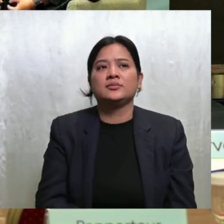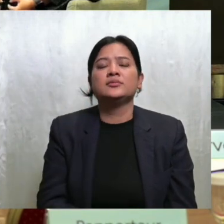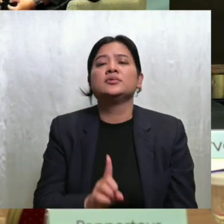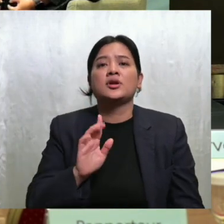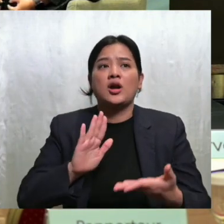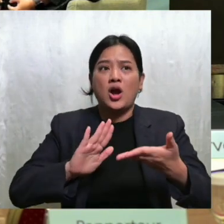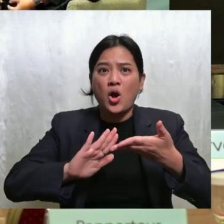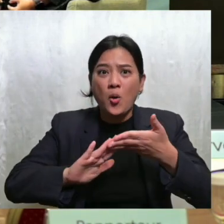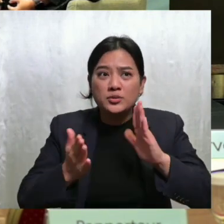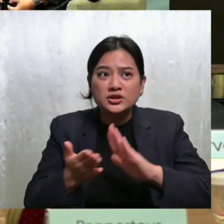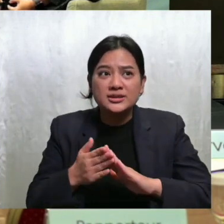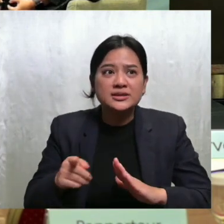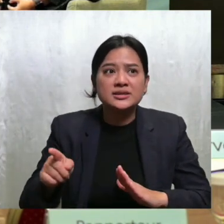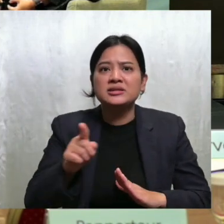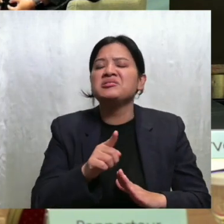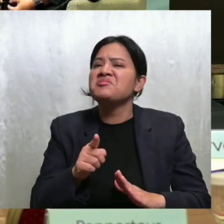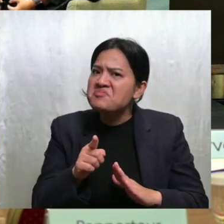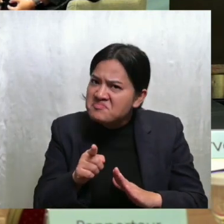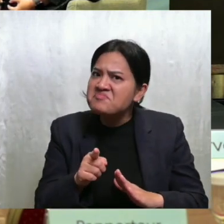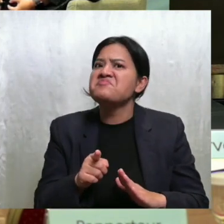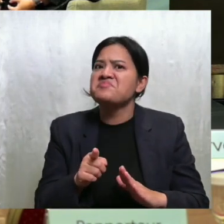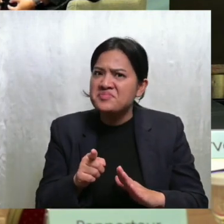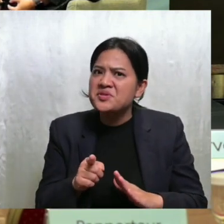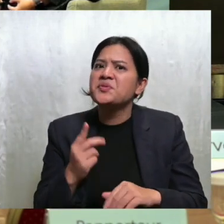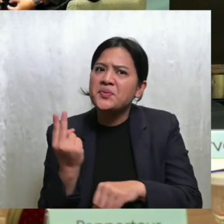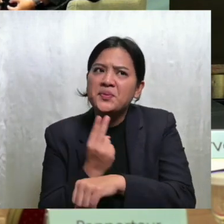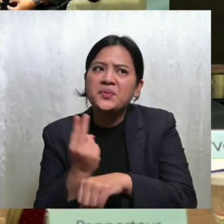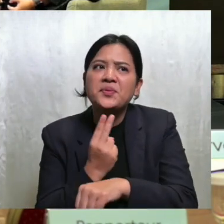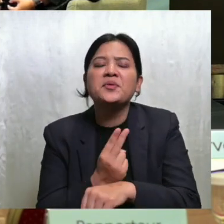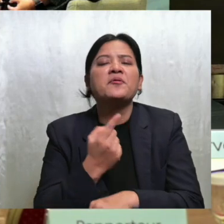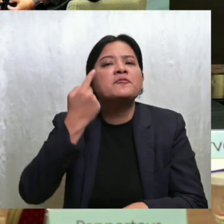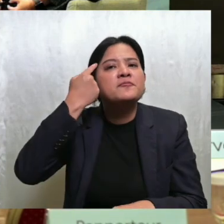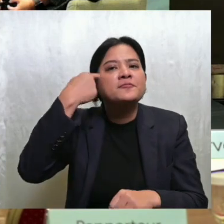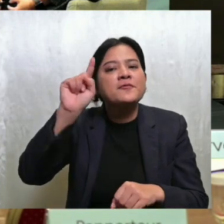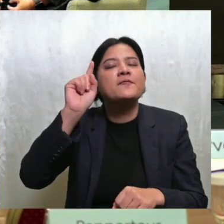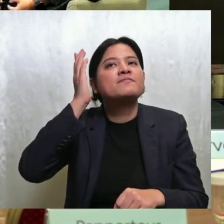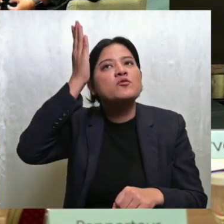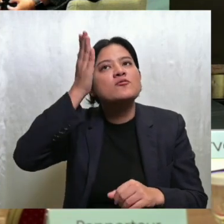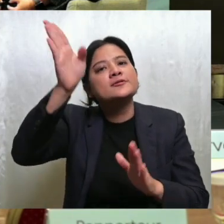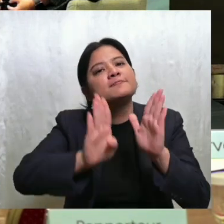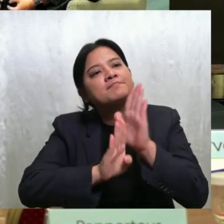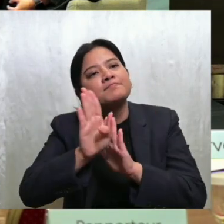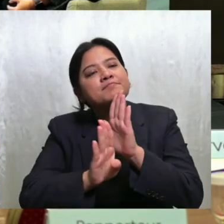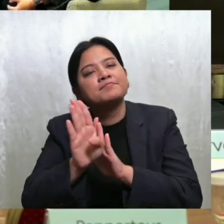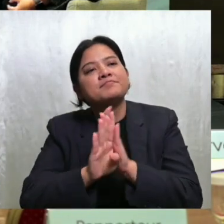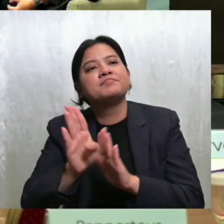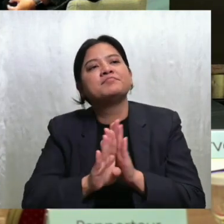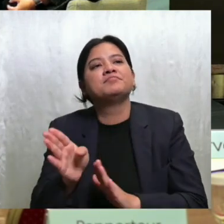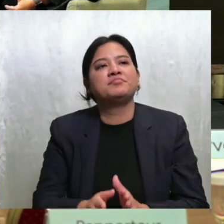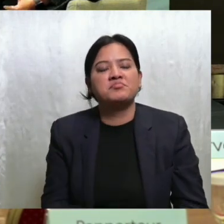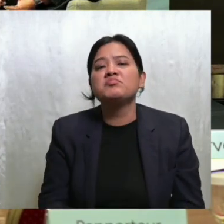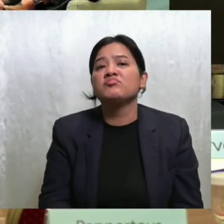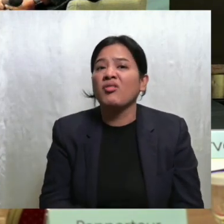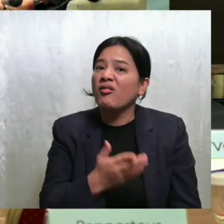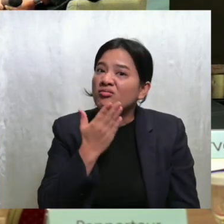and the actual use cases for this platform. So that was really exciting. Now we have a nice amount